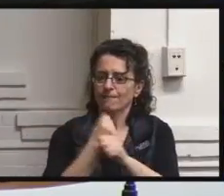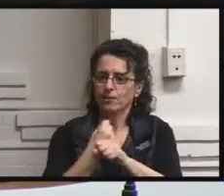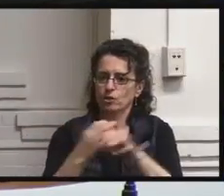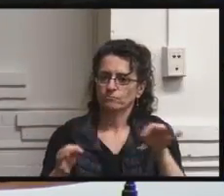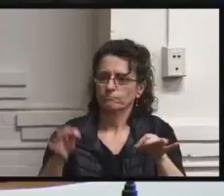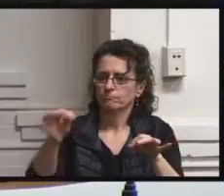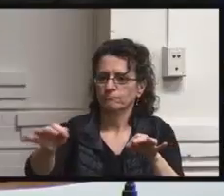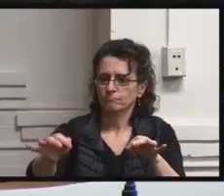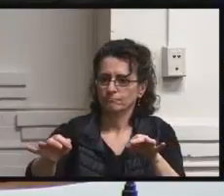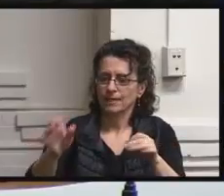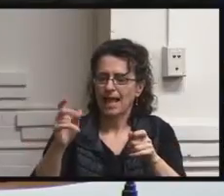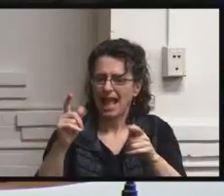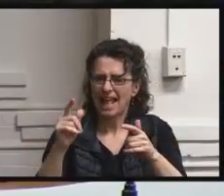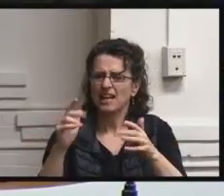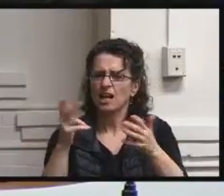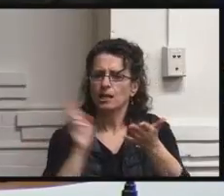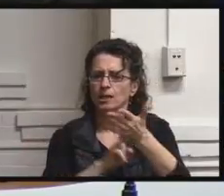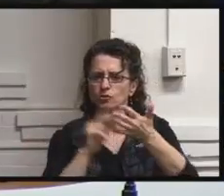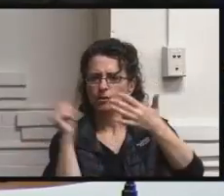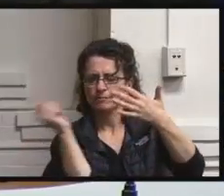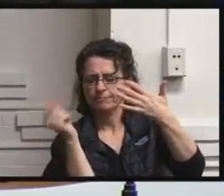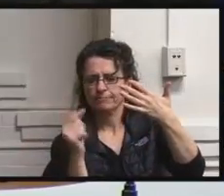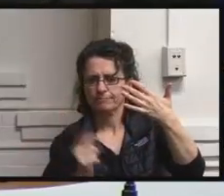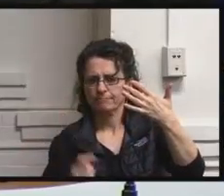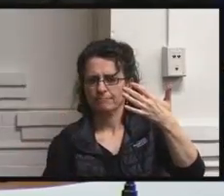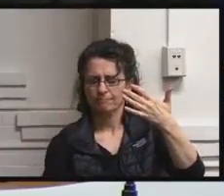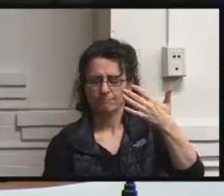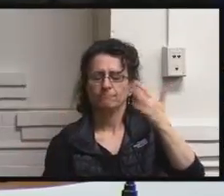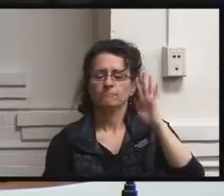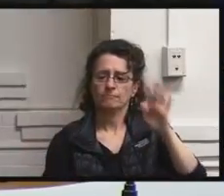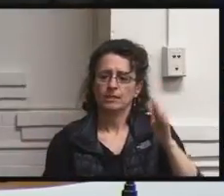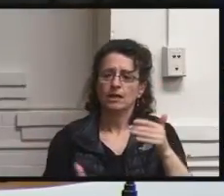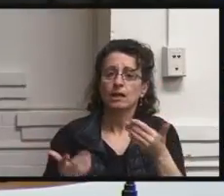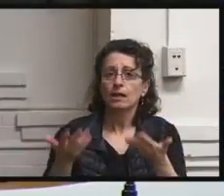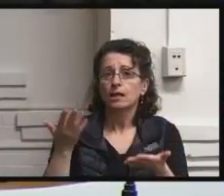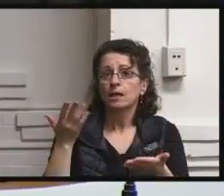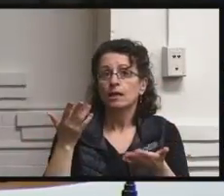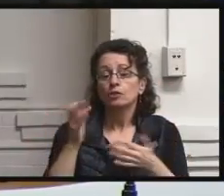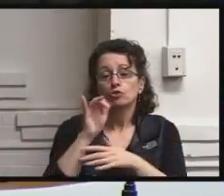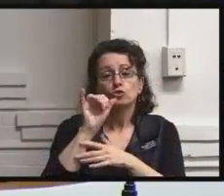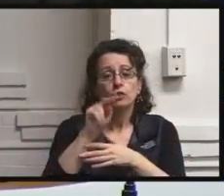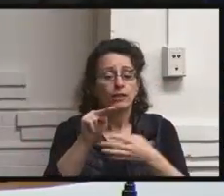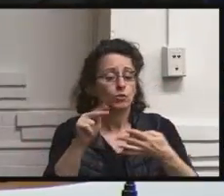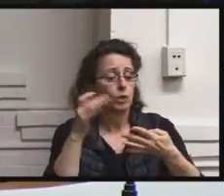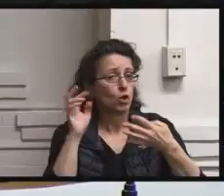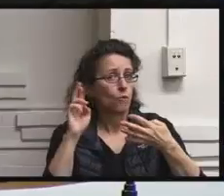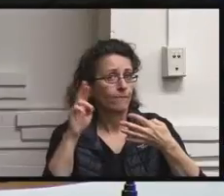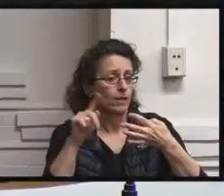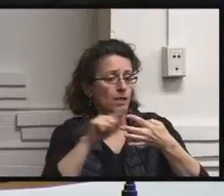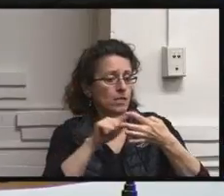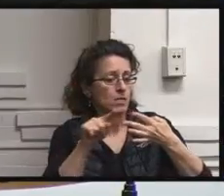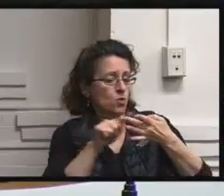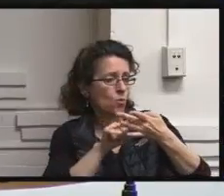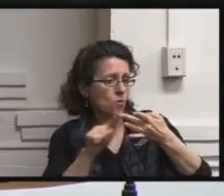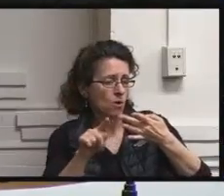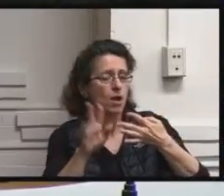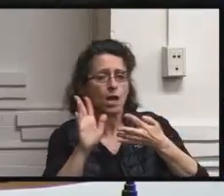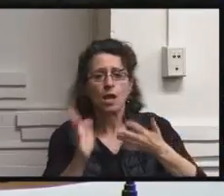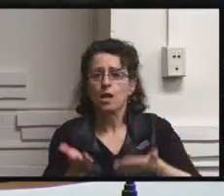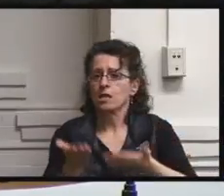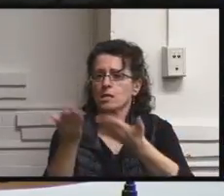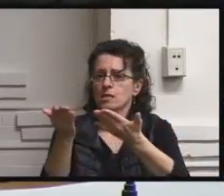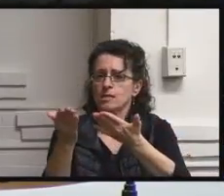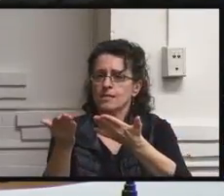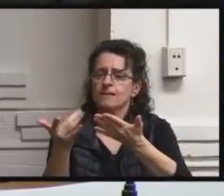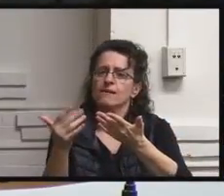of the contract, and bring that back to you to address in detail as early as possible in January. I would like to reinforce, because there's